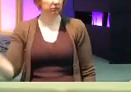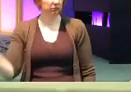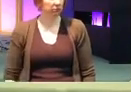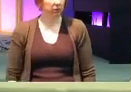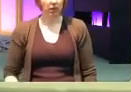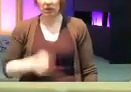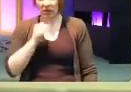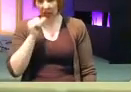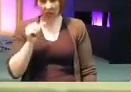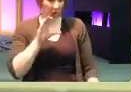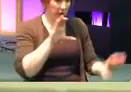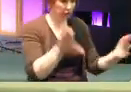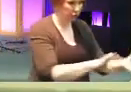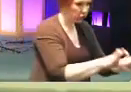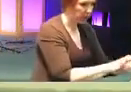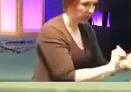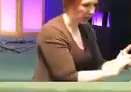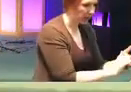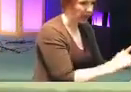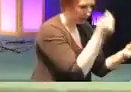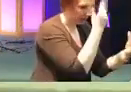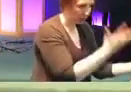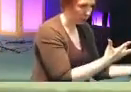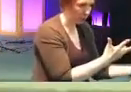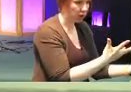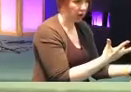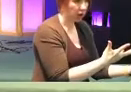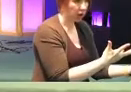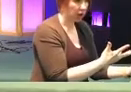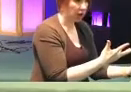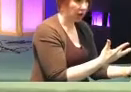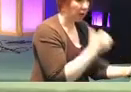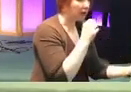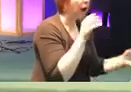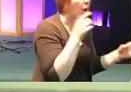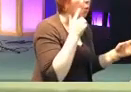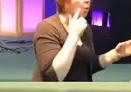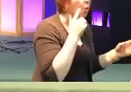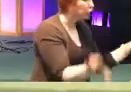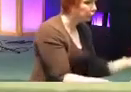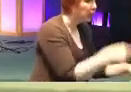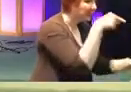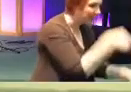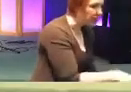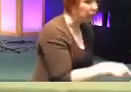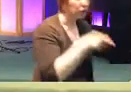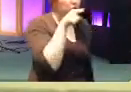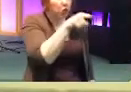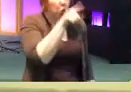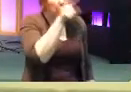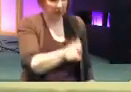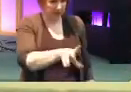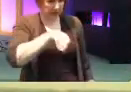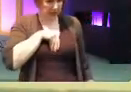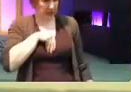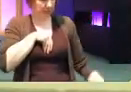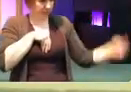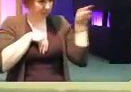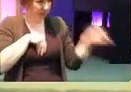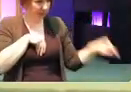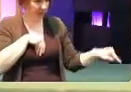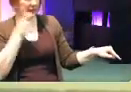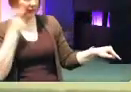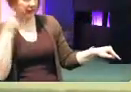It's not just doing it. It's just not letting you know. It's no, not only am I going to do this, you also must accept me for what I'm